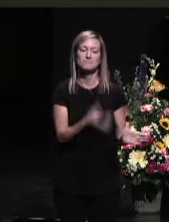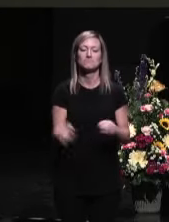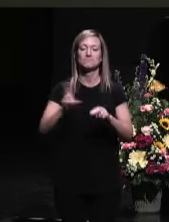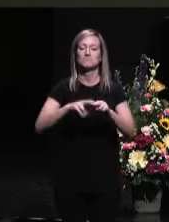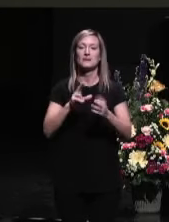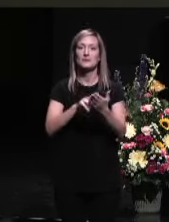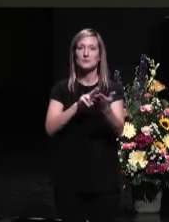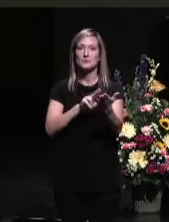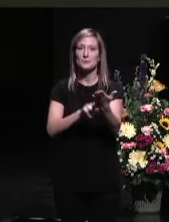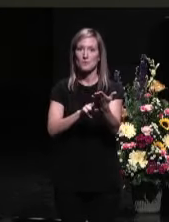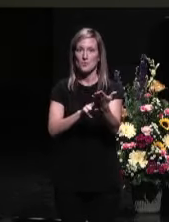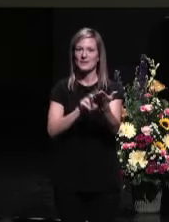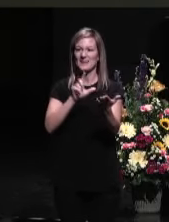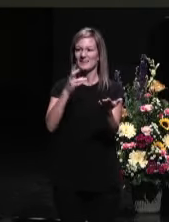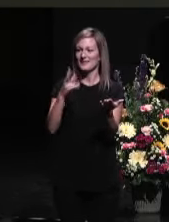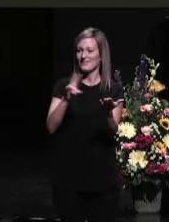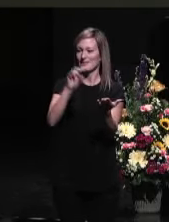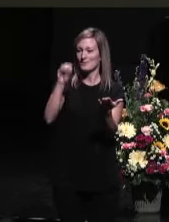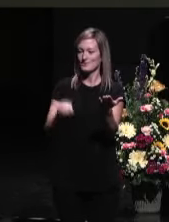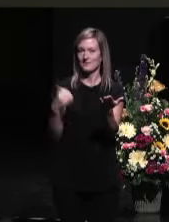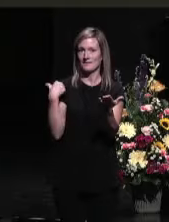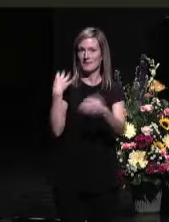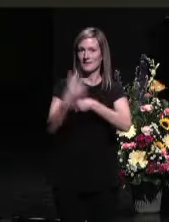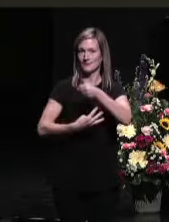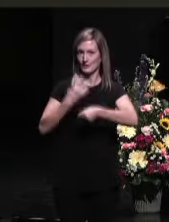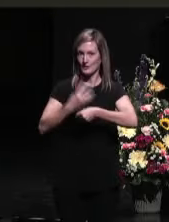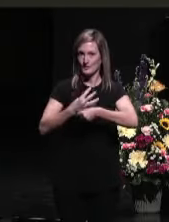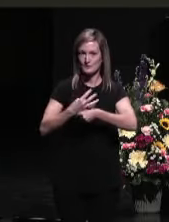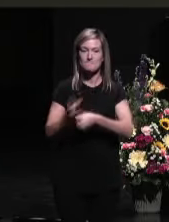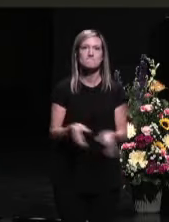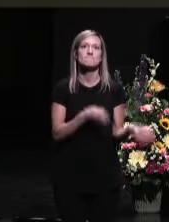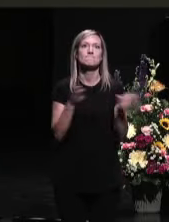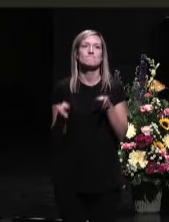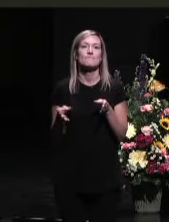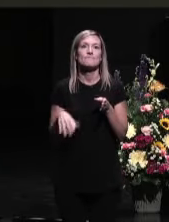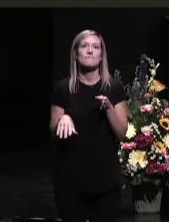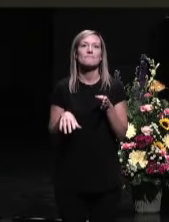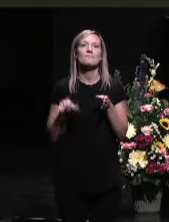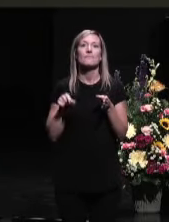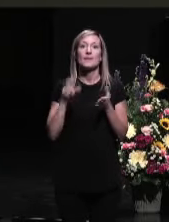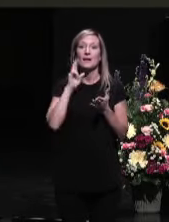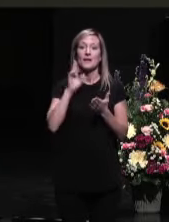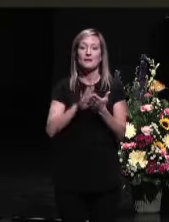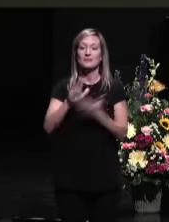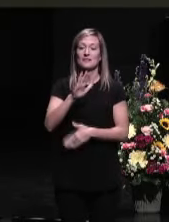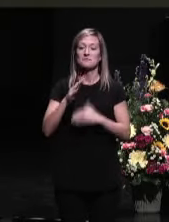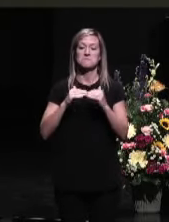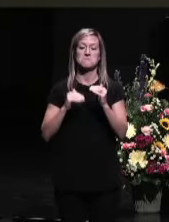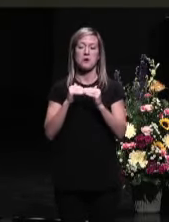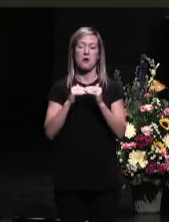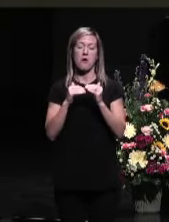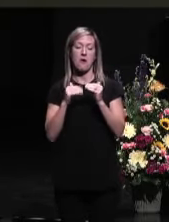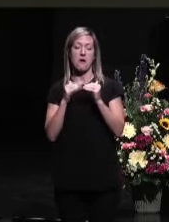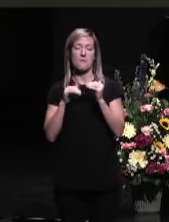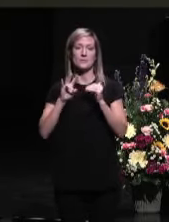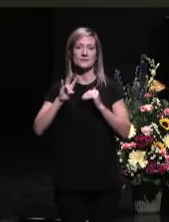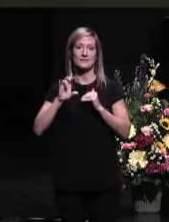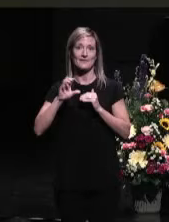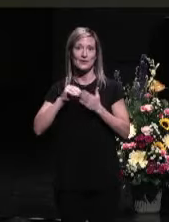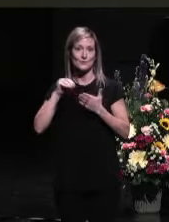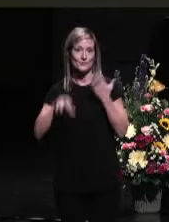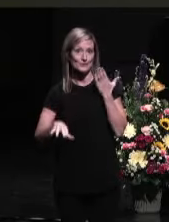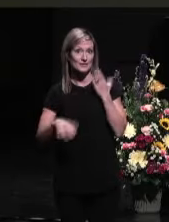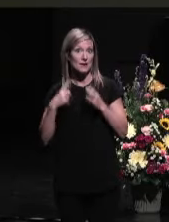today by 17% over the last 4 years. They are at almost 700 students, but